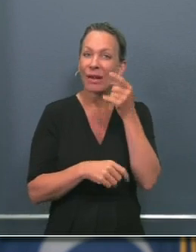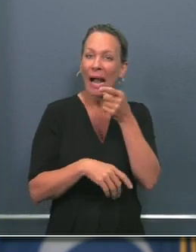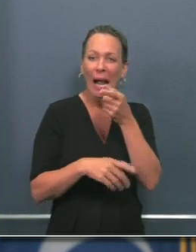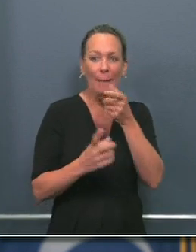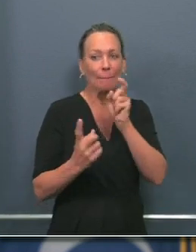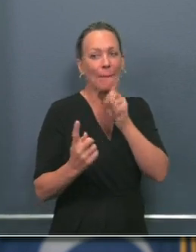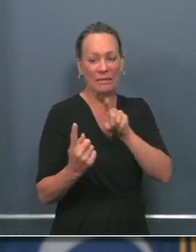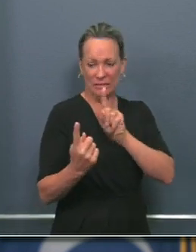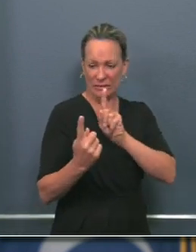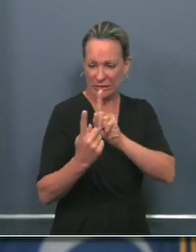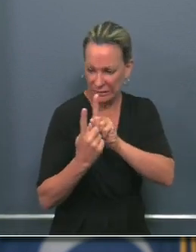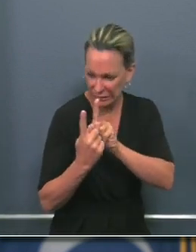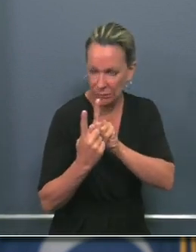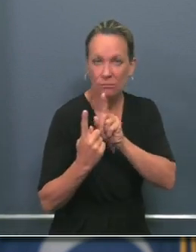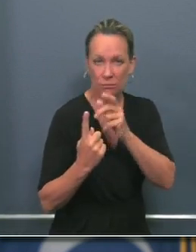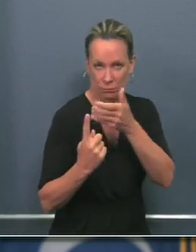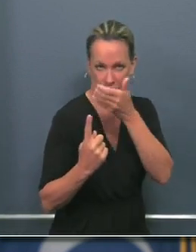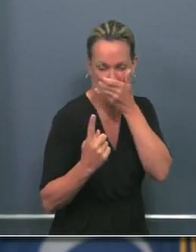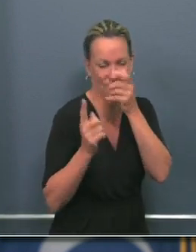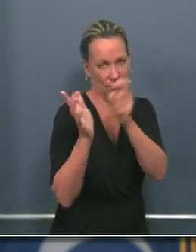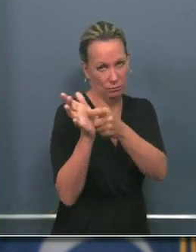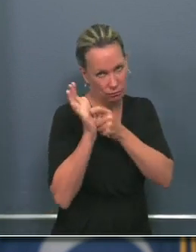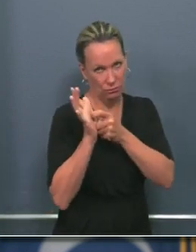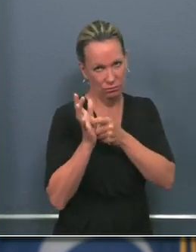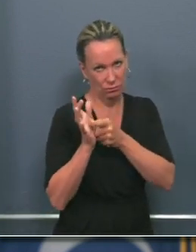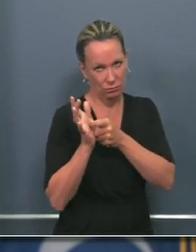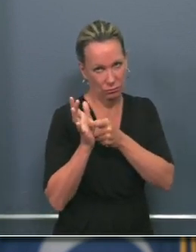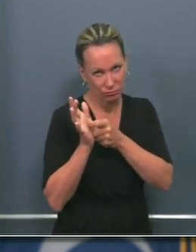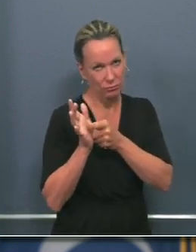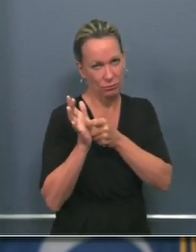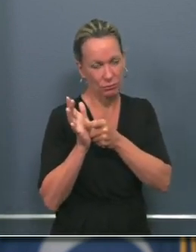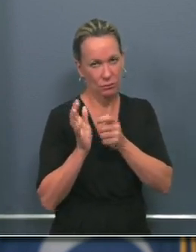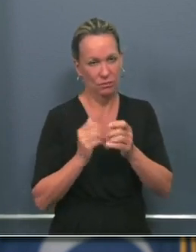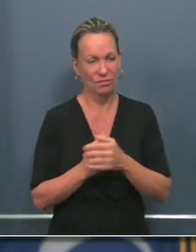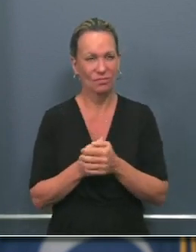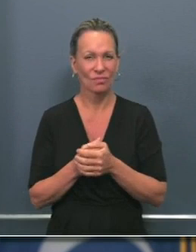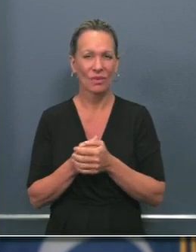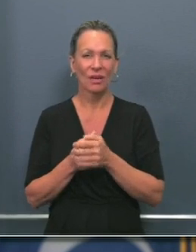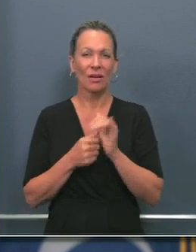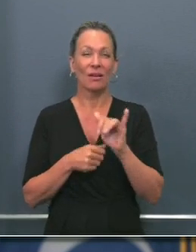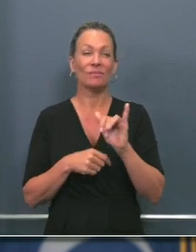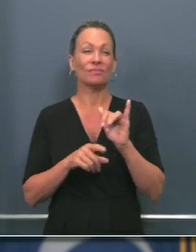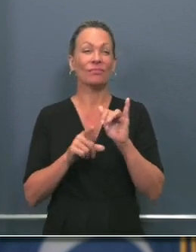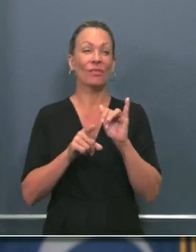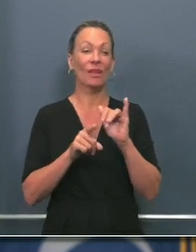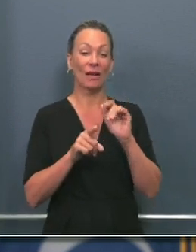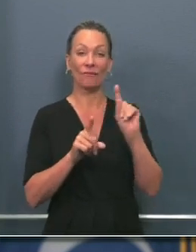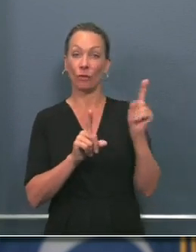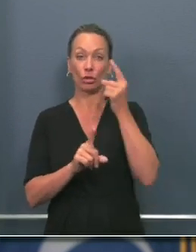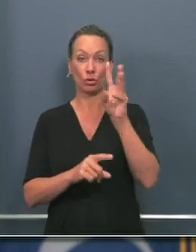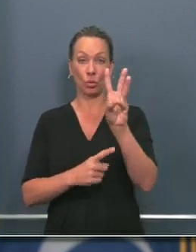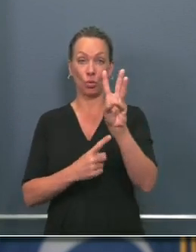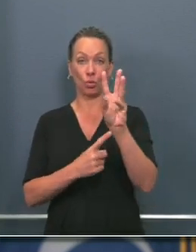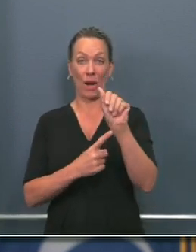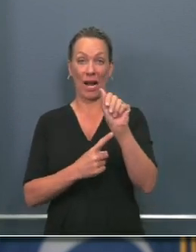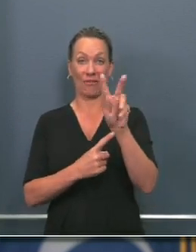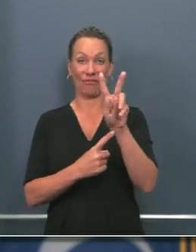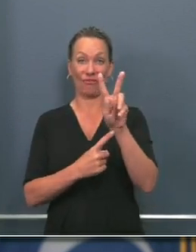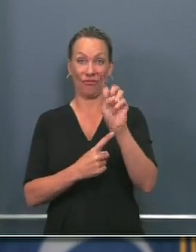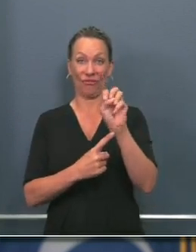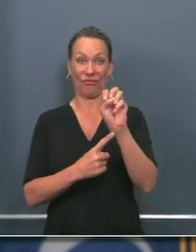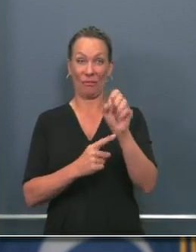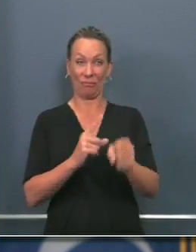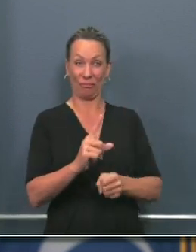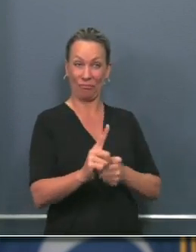first wave of this pandemic. People are talking about the second wave. That's many, many months off. The reality is this